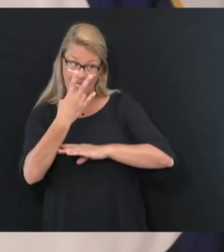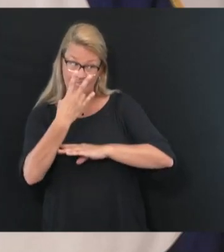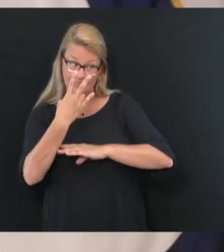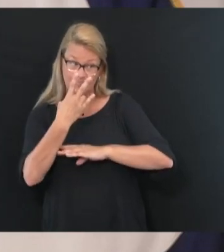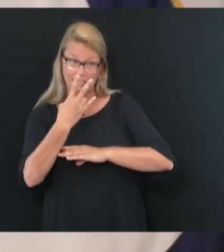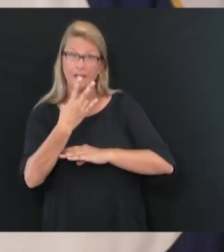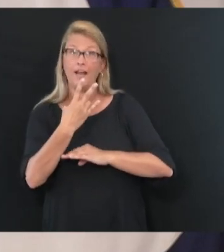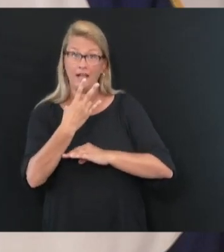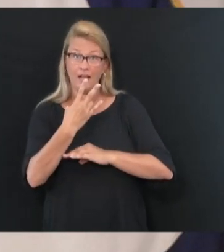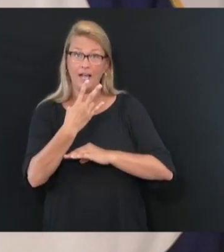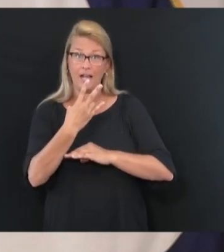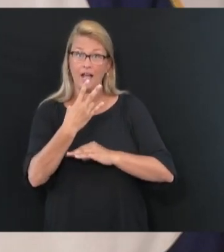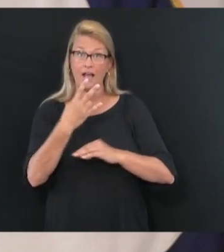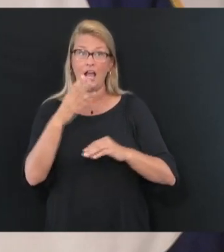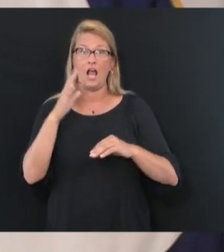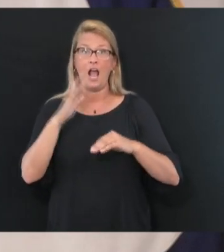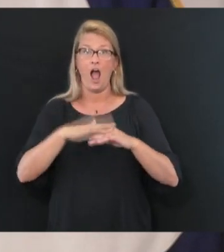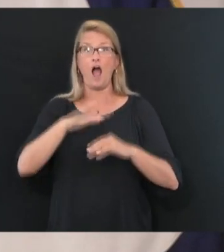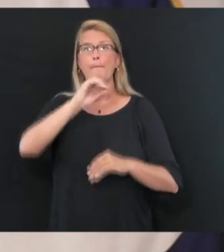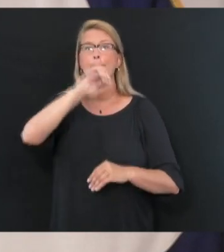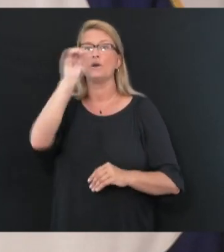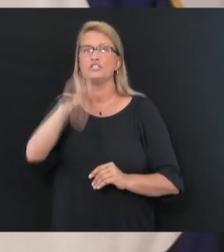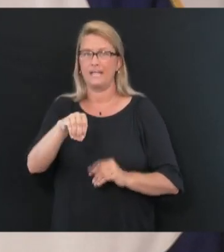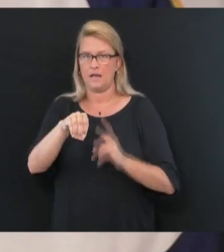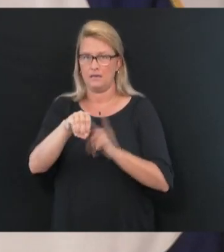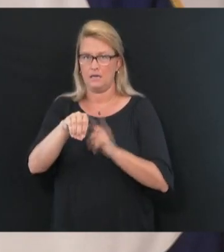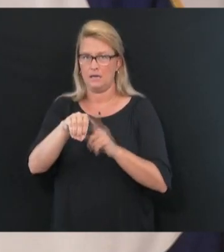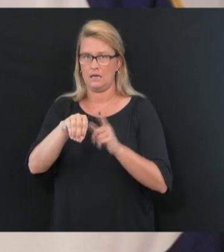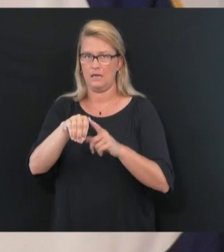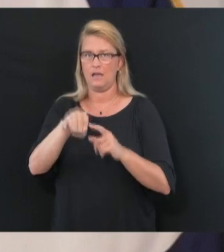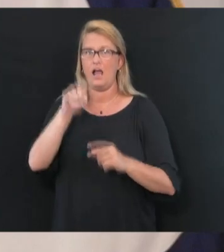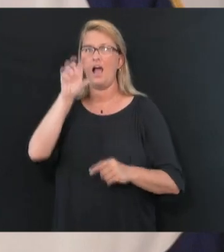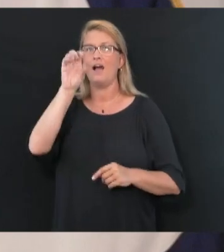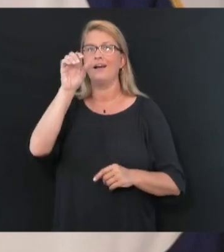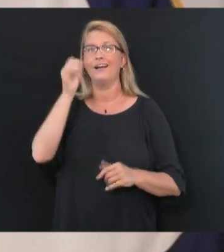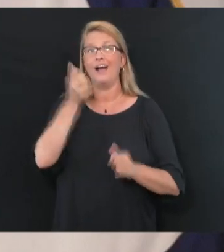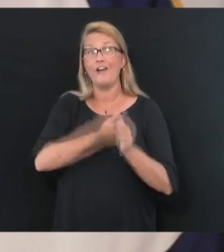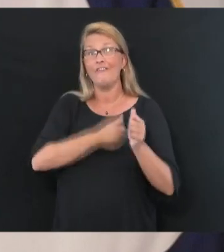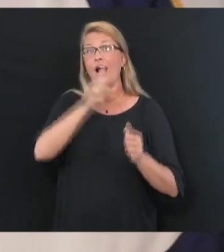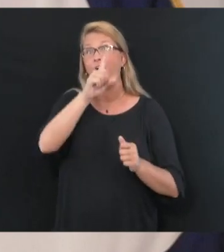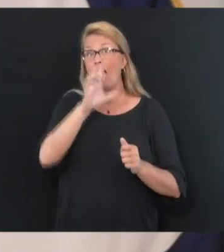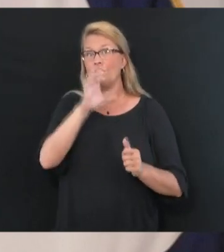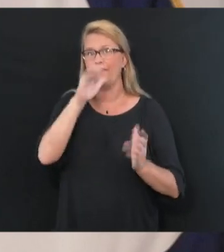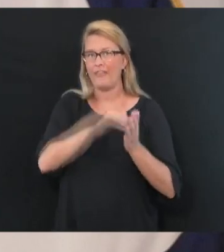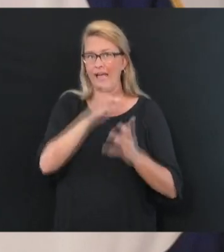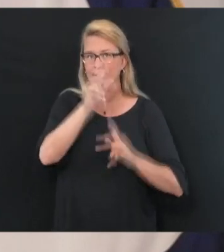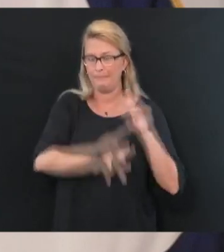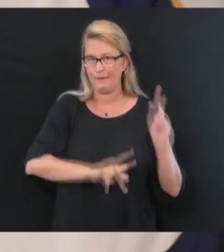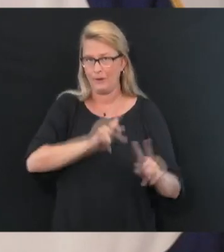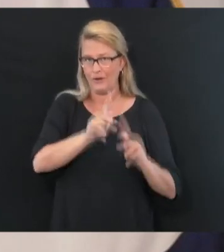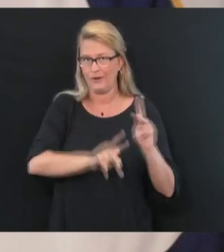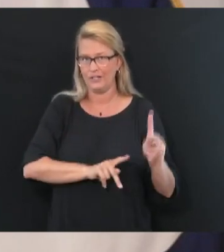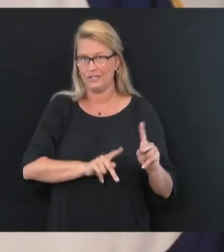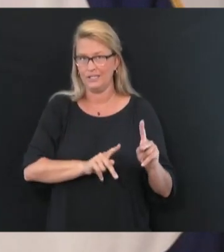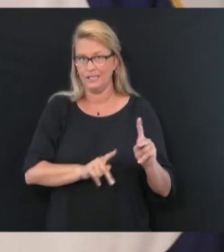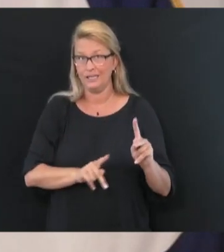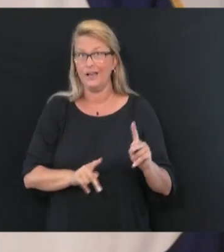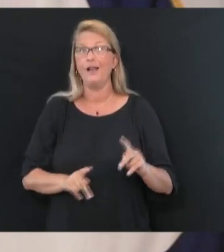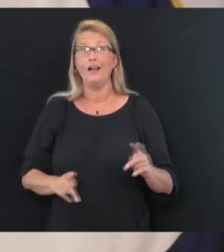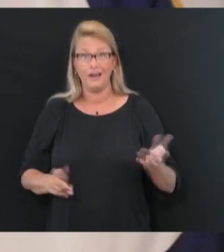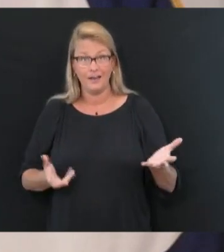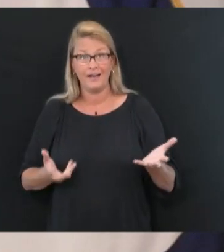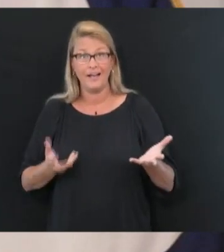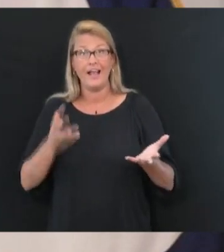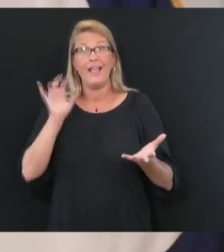days, and we do it on a percentage basis of 100,000 people. So we do it